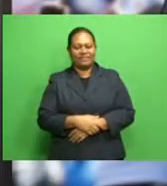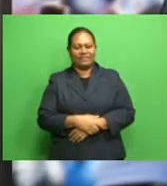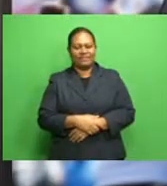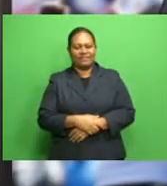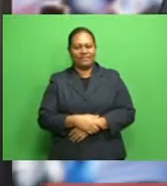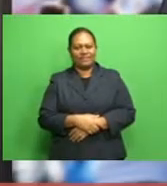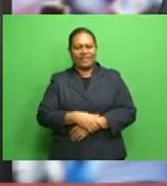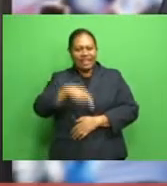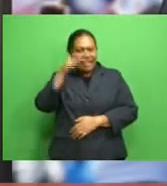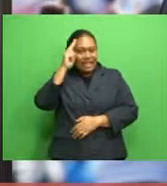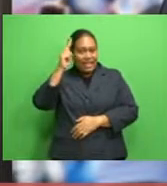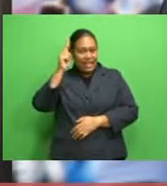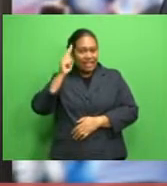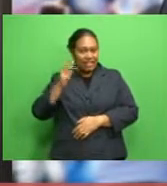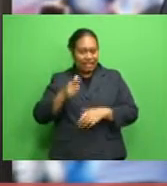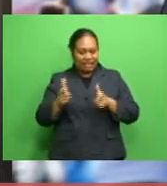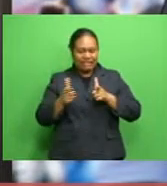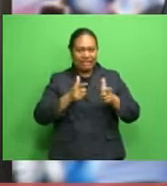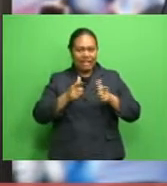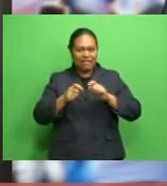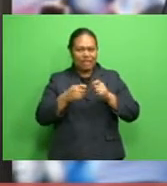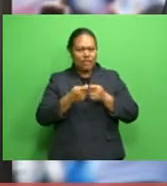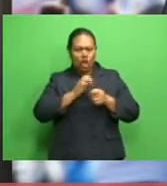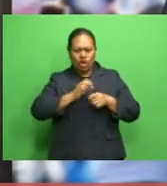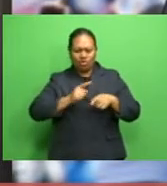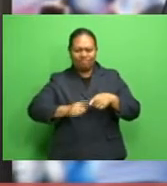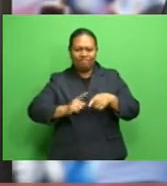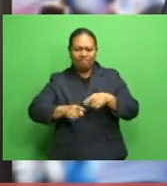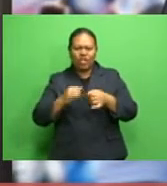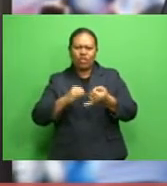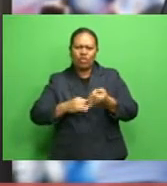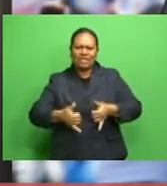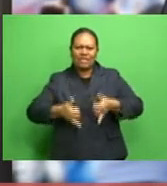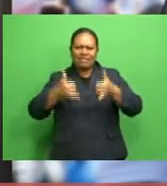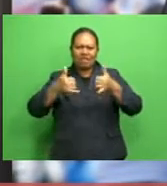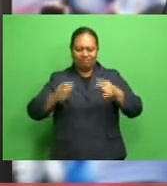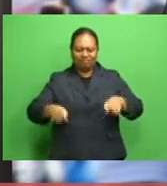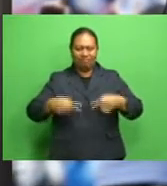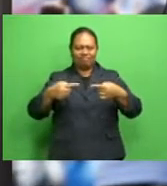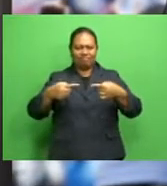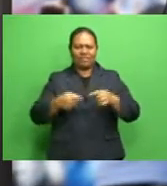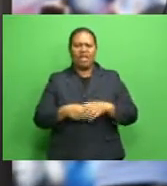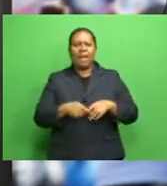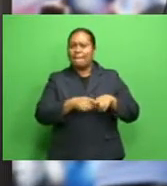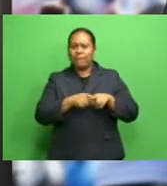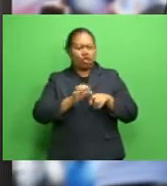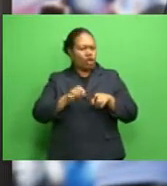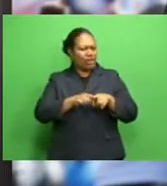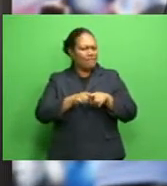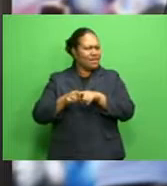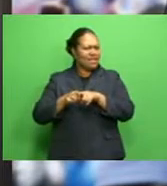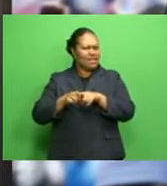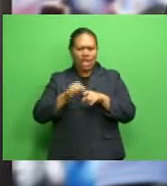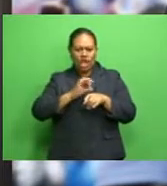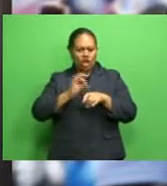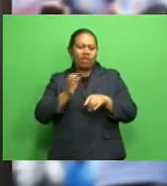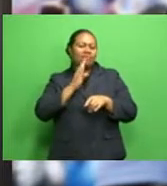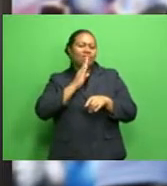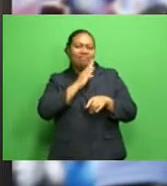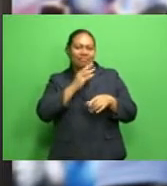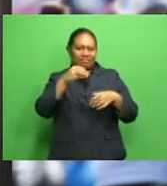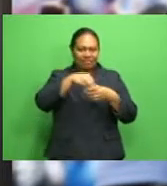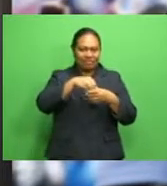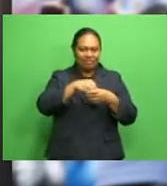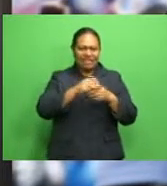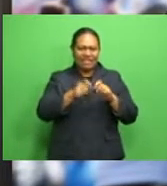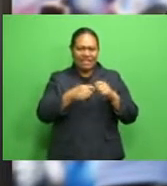The national 7 squad will not be rushed into the Skipper Cup competition. This means players in the extended squad will miss the early rounds of